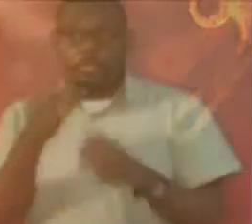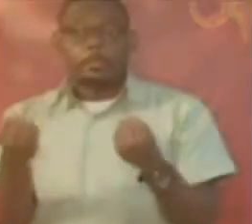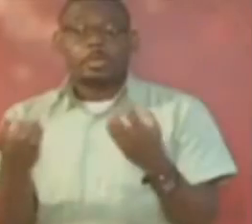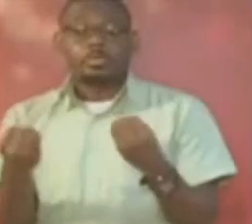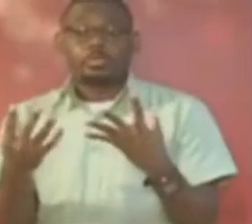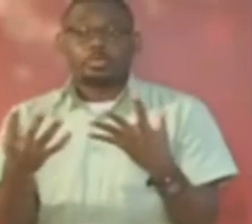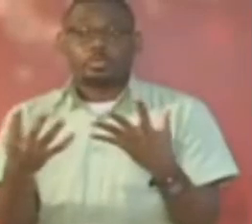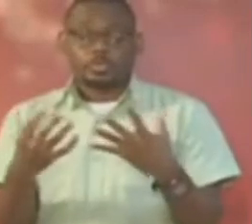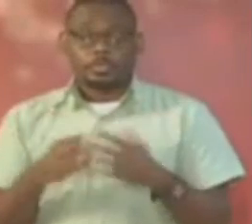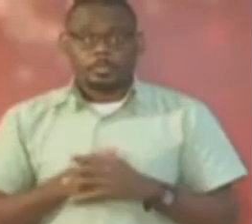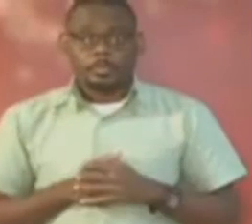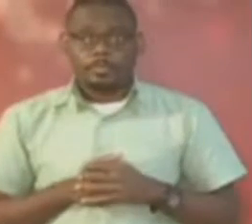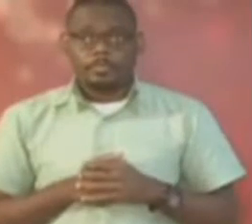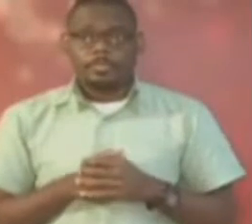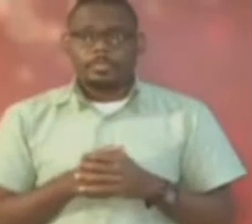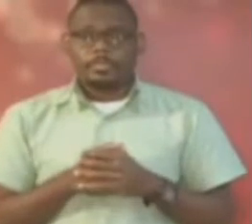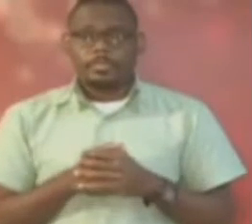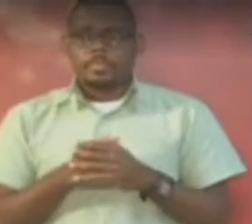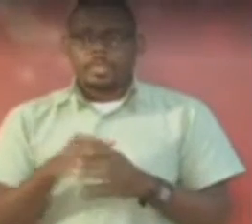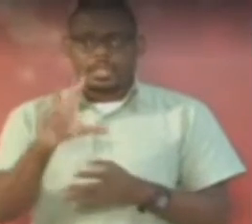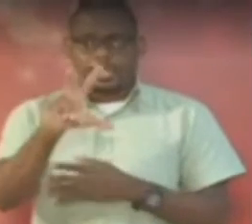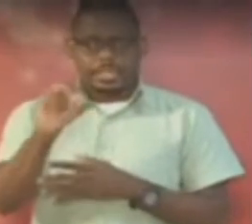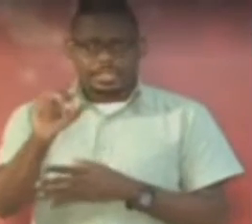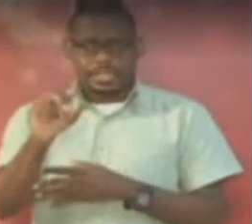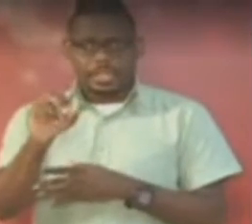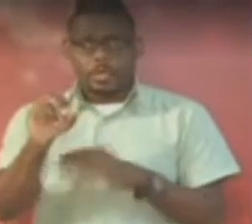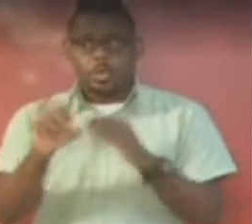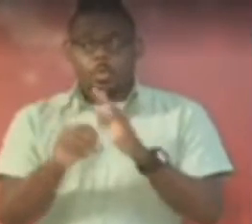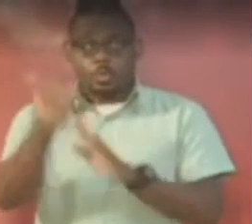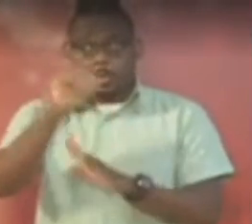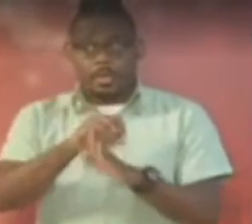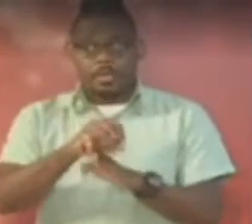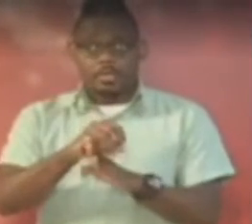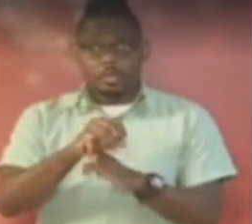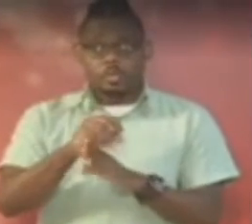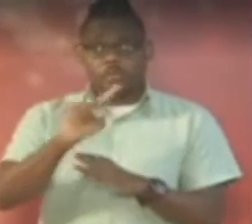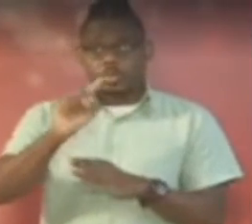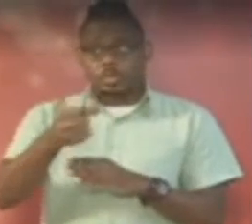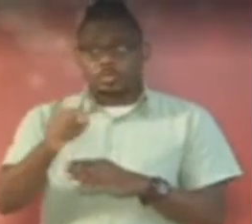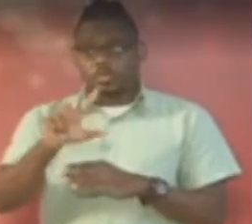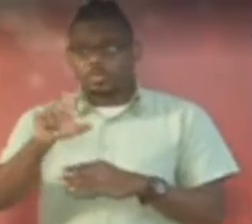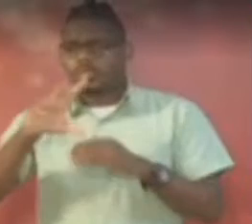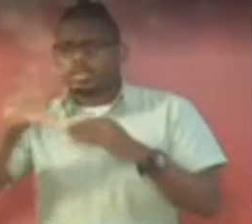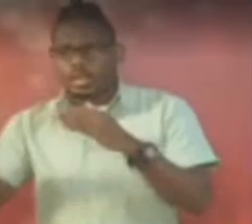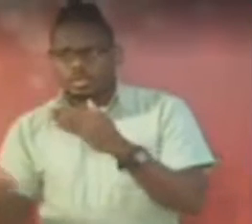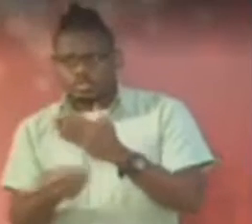30th of October, 20,301, giving us a total for public and private